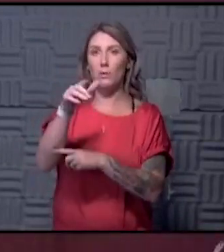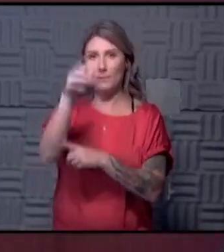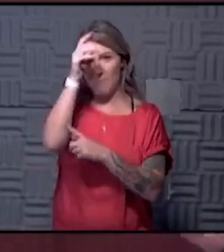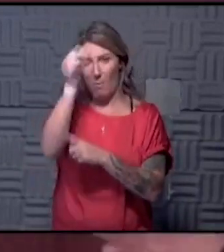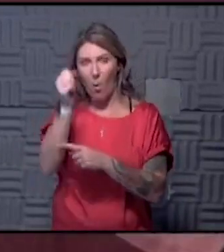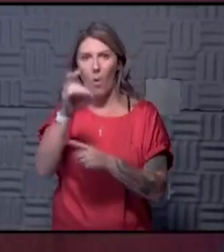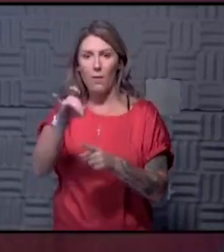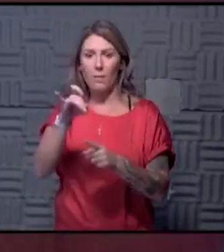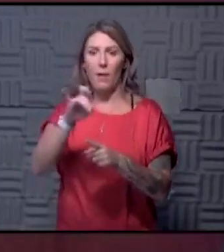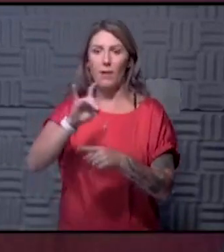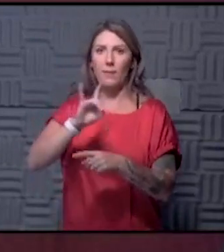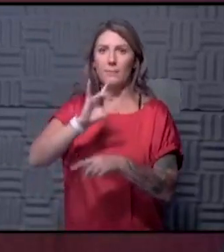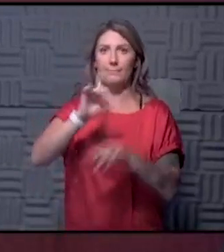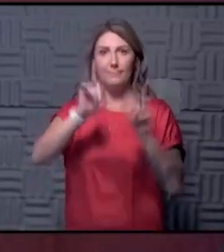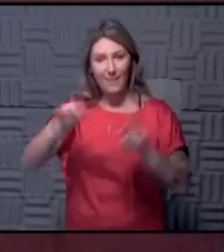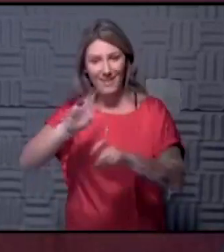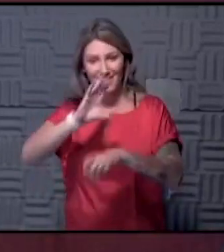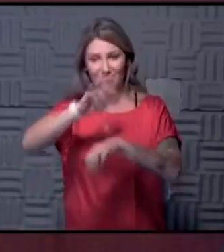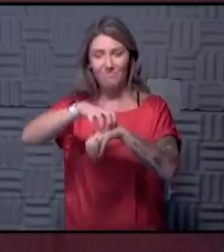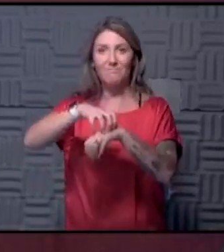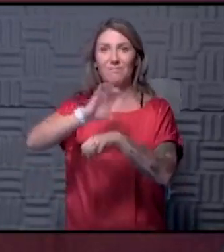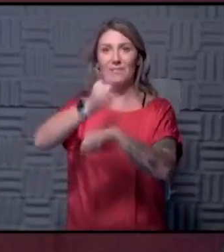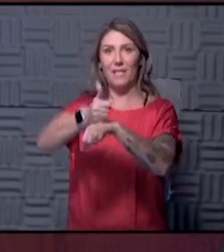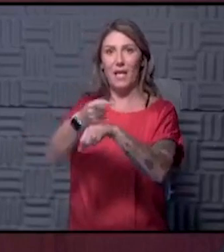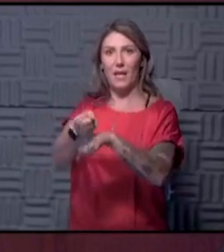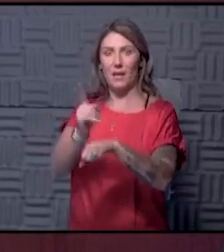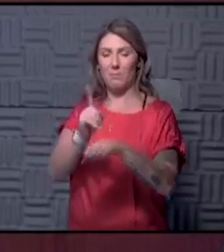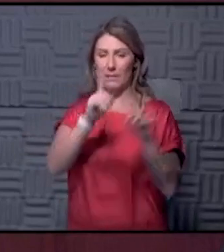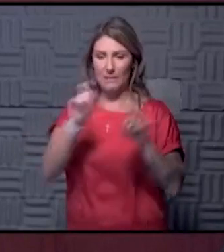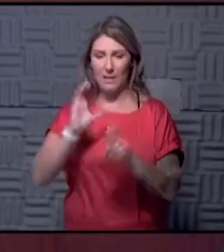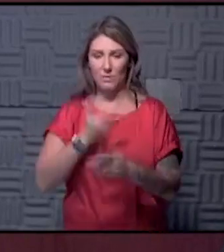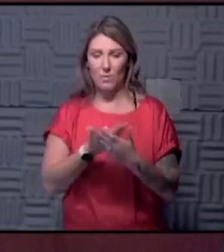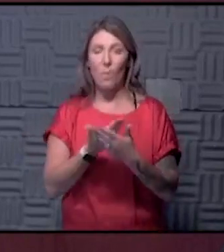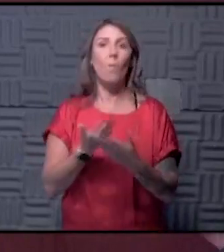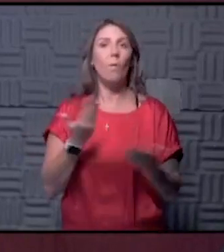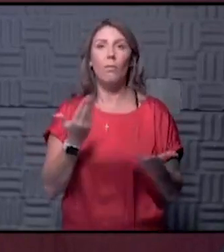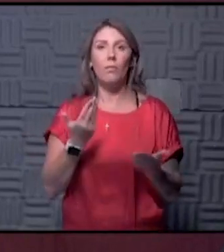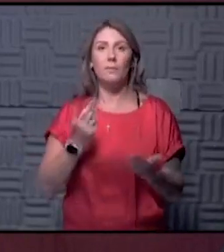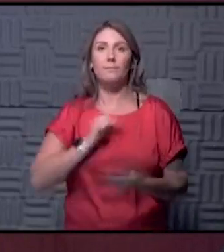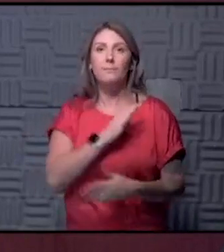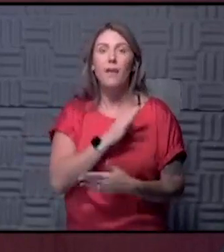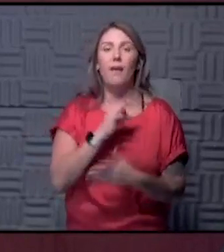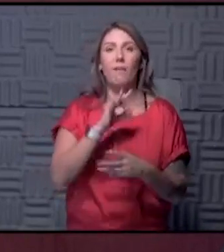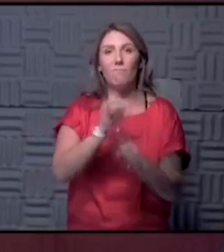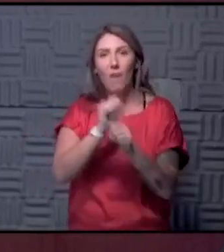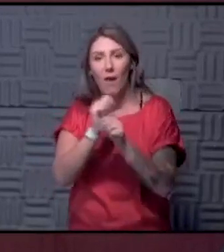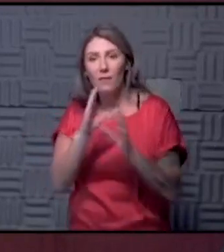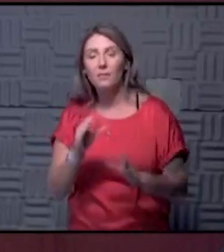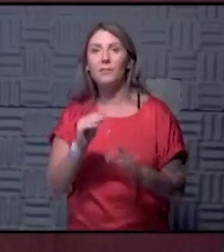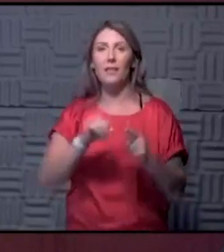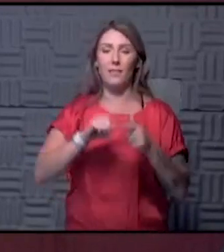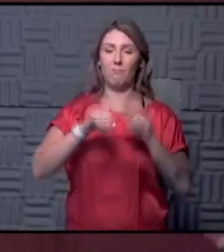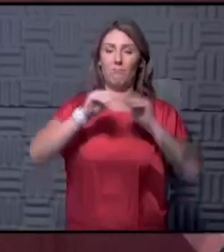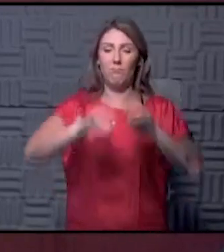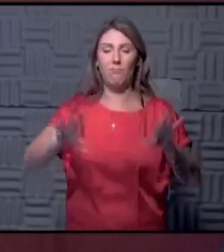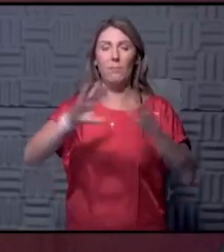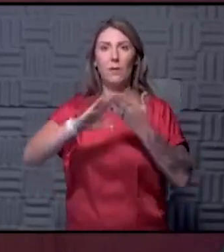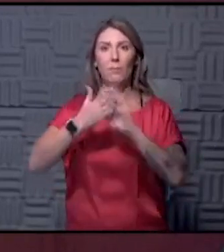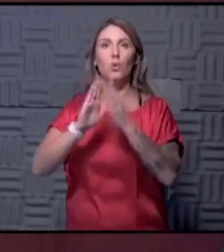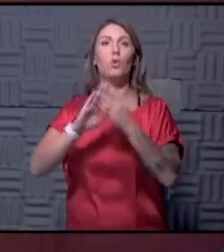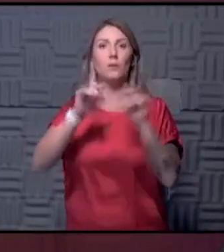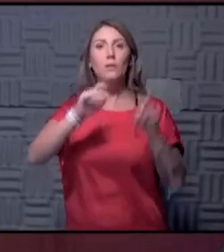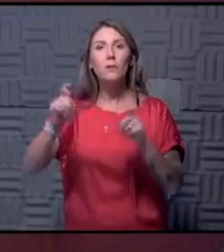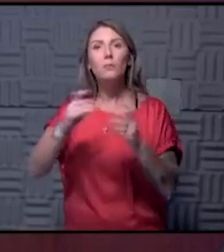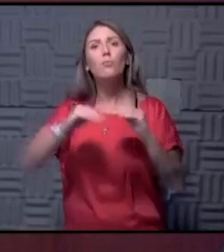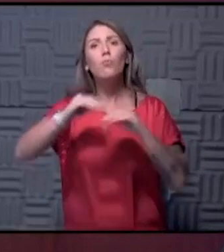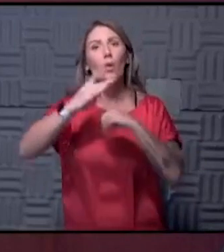testing site that they set up for us. They tested all of our faculty and staff through Lawrence Memorial. They're going to convert that to community testing and try and make that more available.